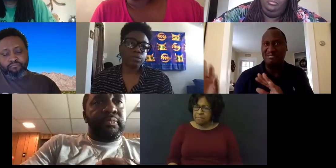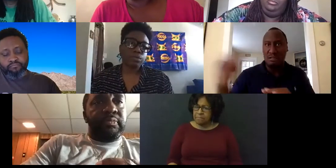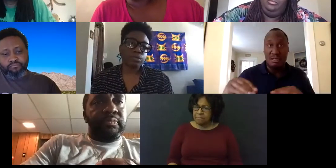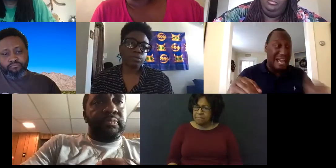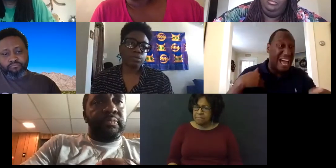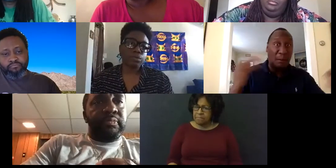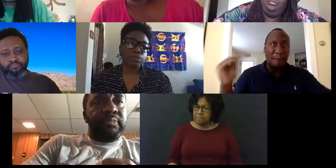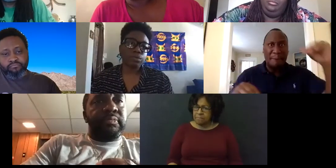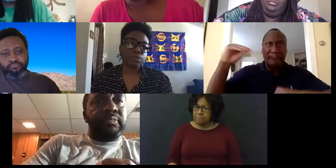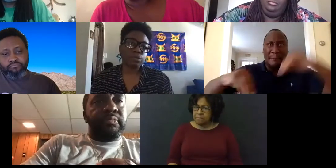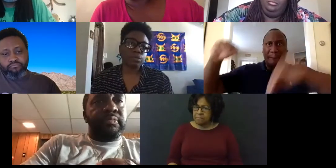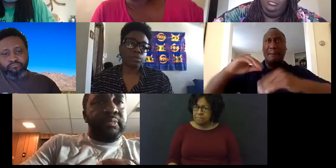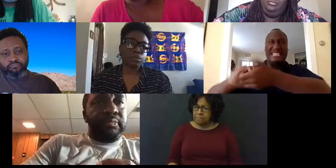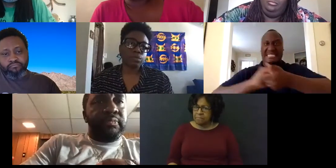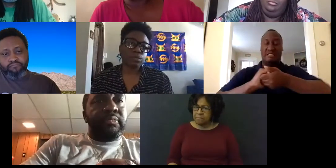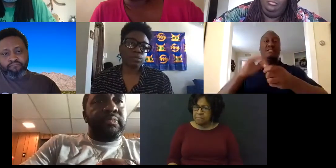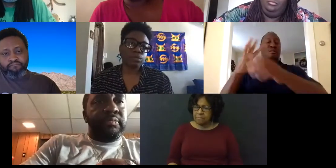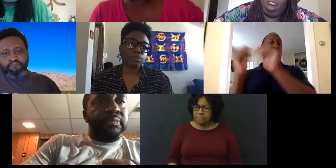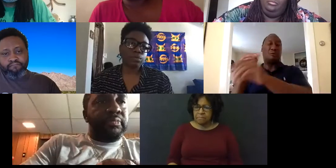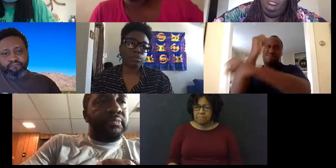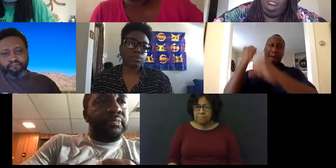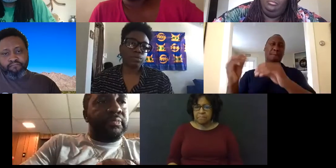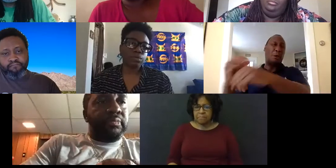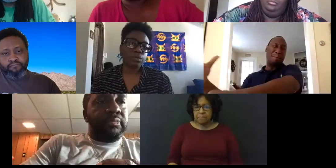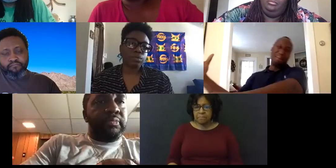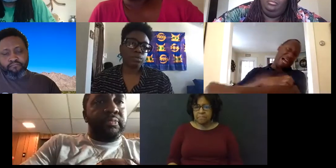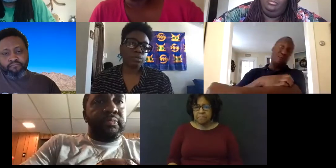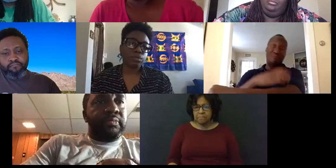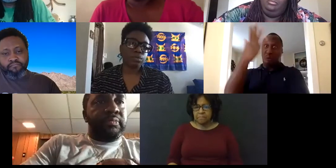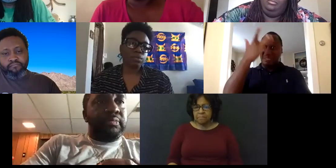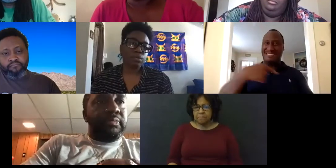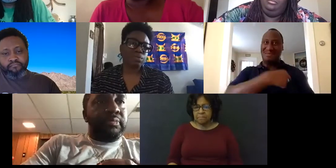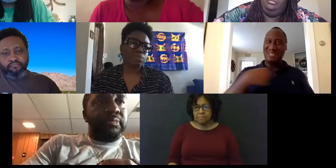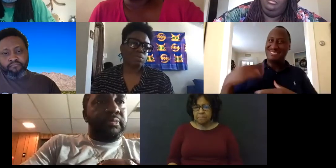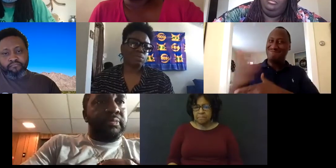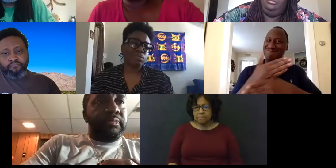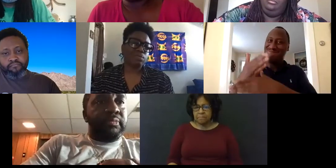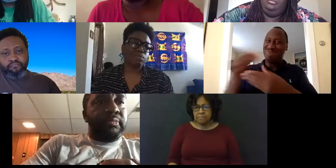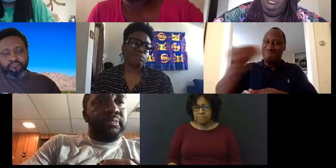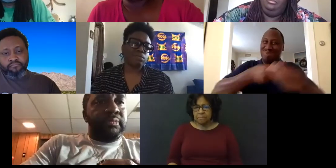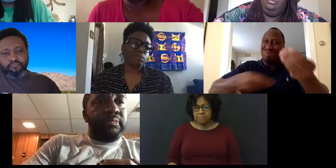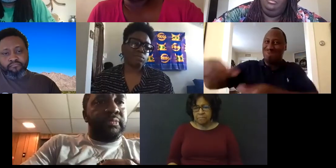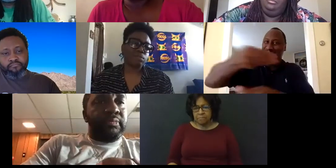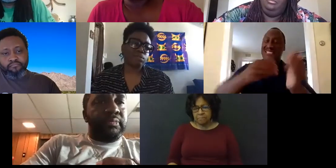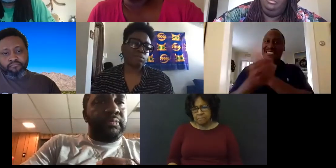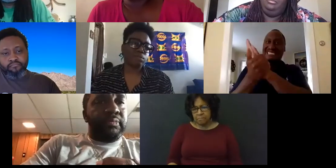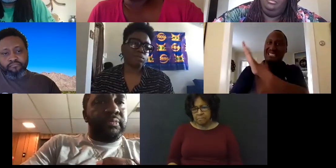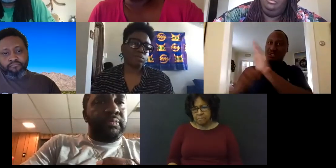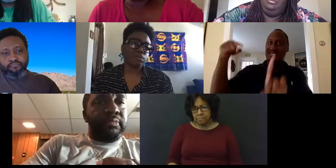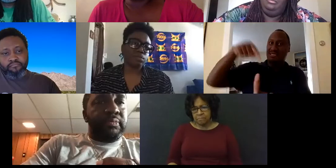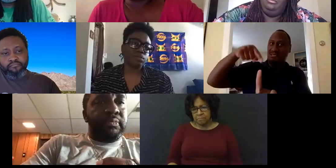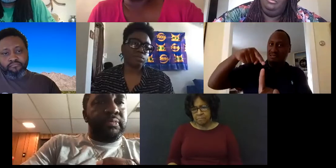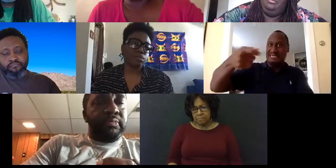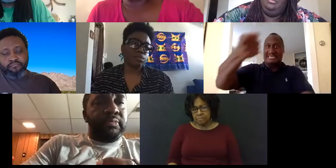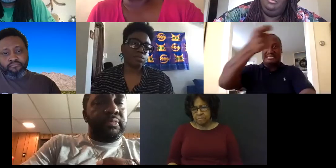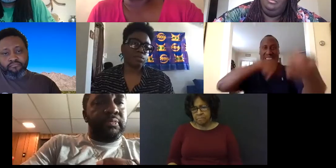our skills and our talents. If somebody has it, then we've got it. That makes us more powerful because we can